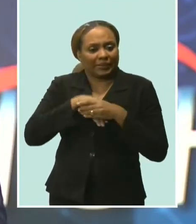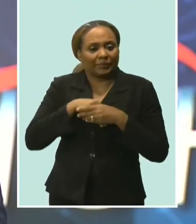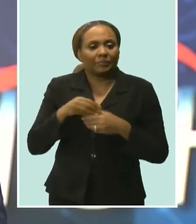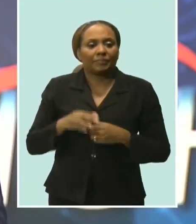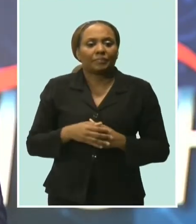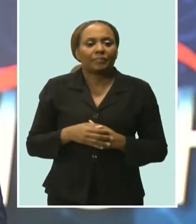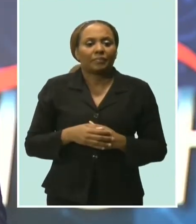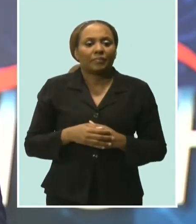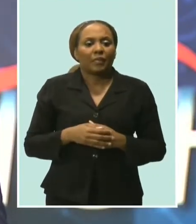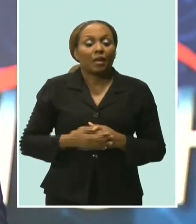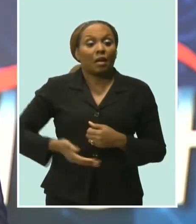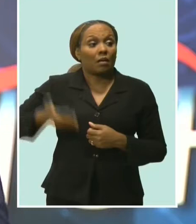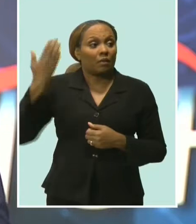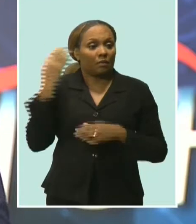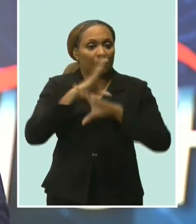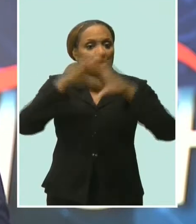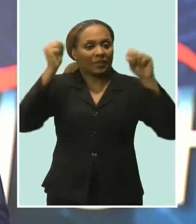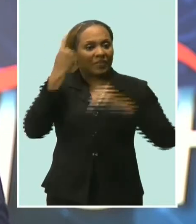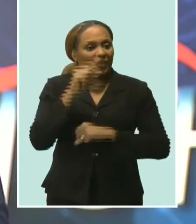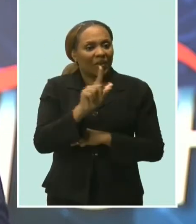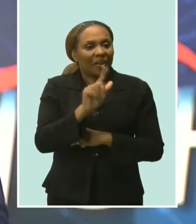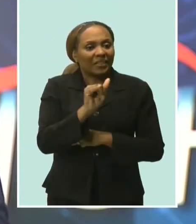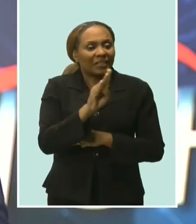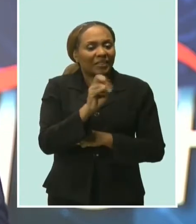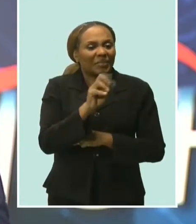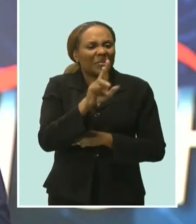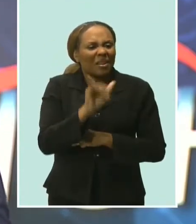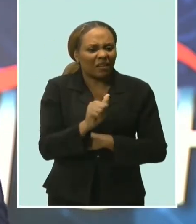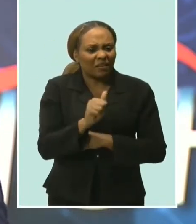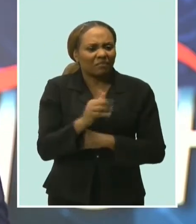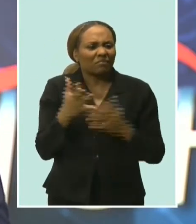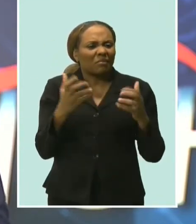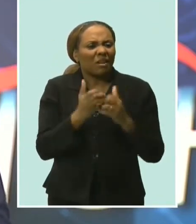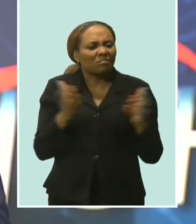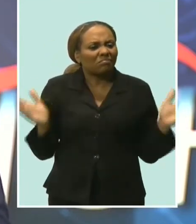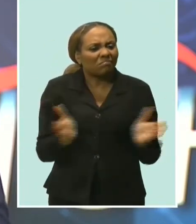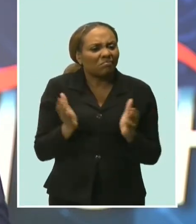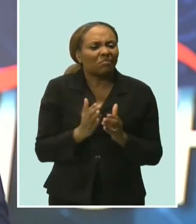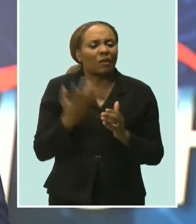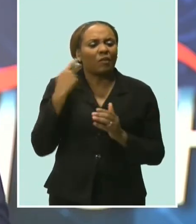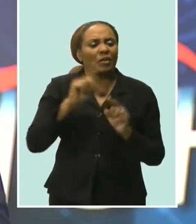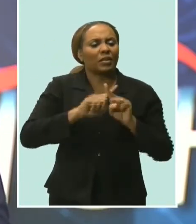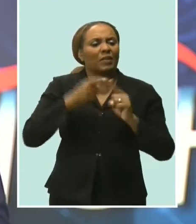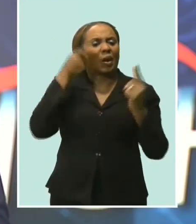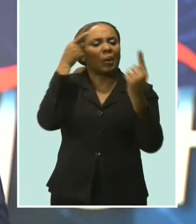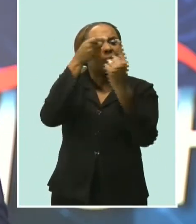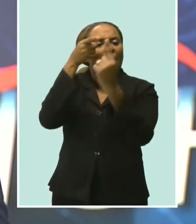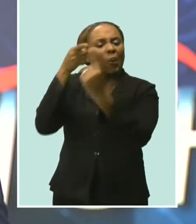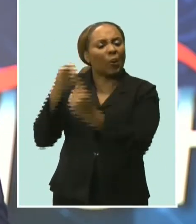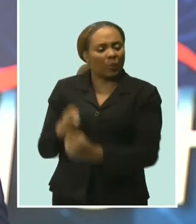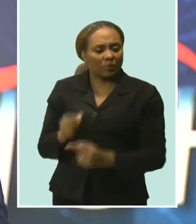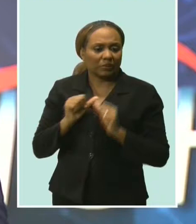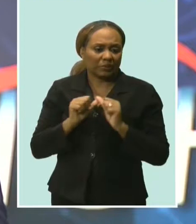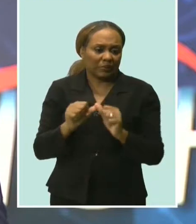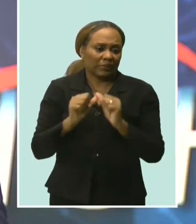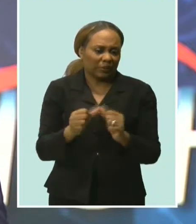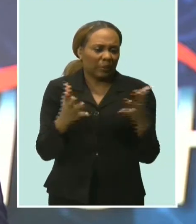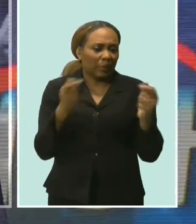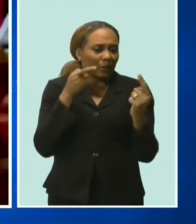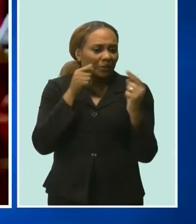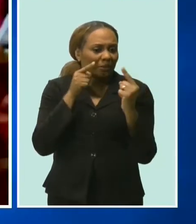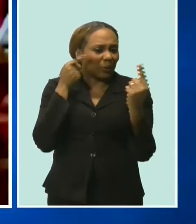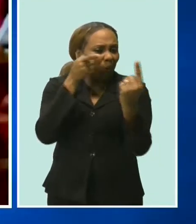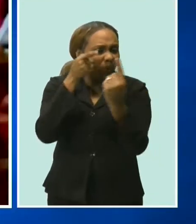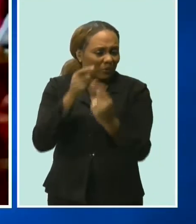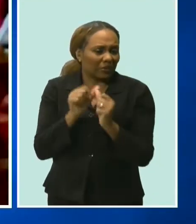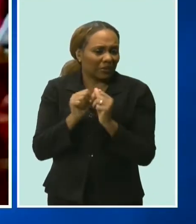Johnson Sirleaf, wants efforts to continue to push forward with the Sustainable Development Goals for the Decade of Action.